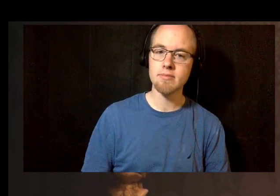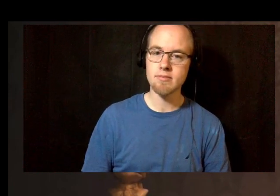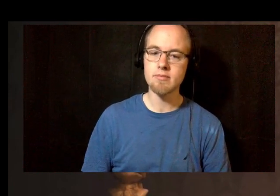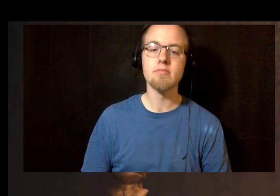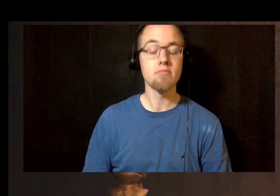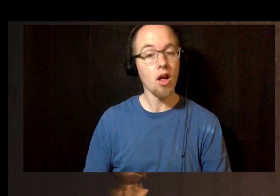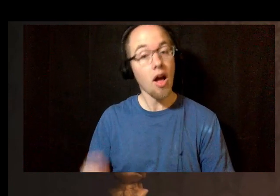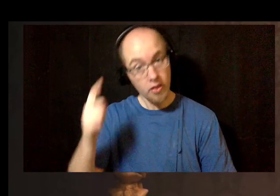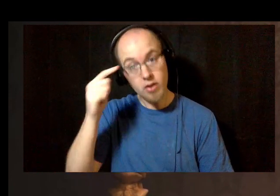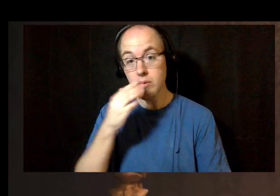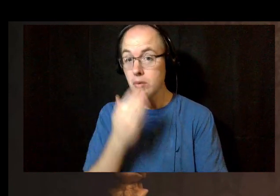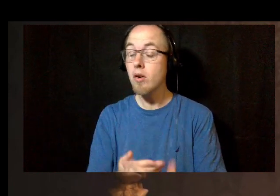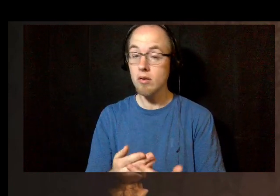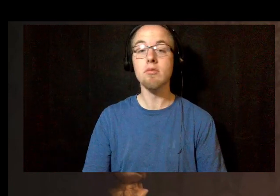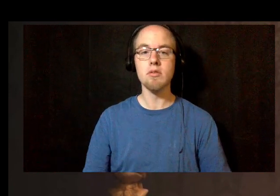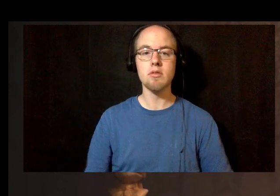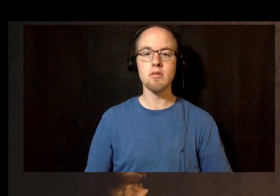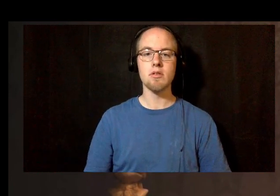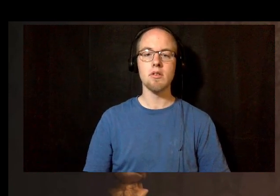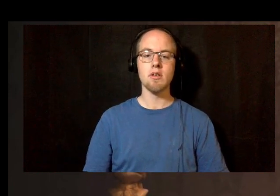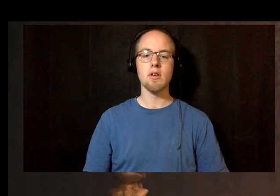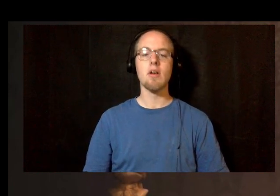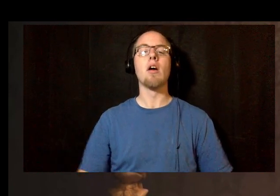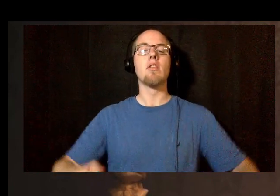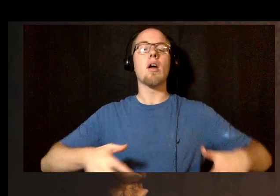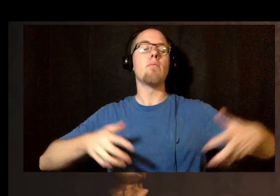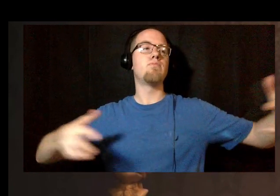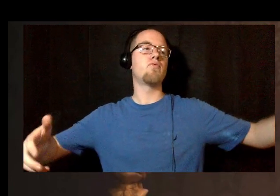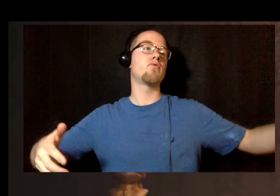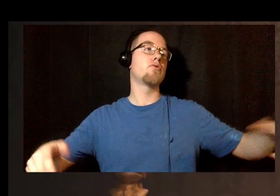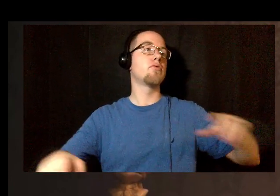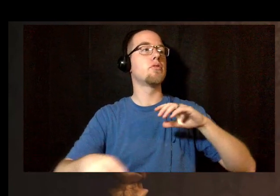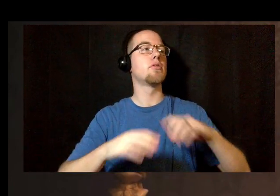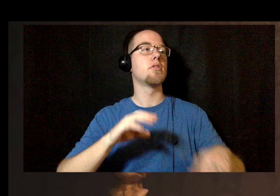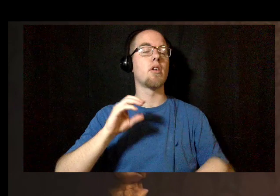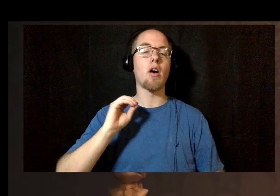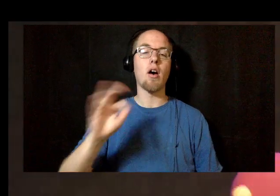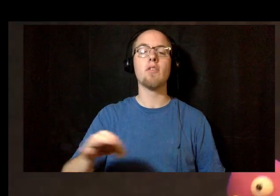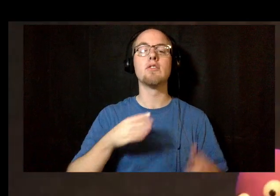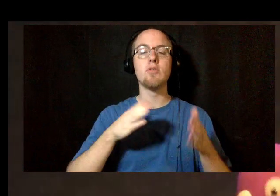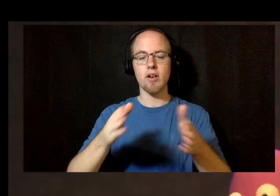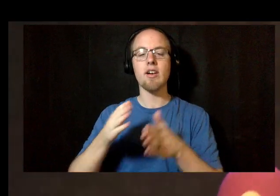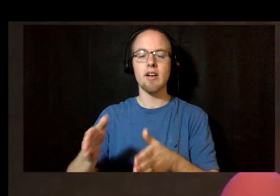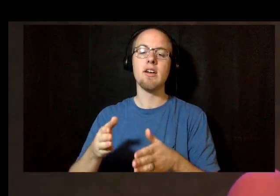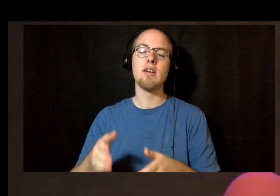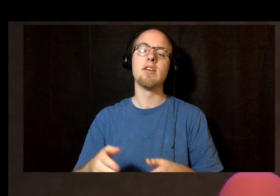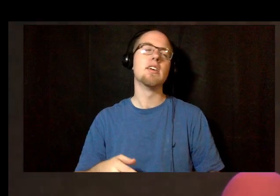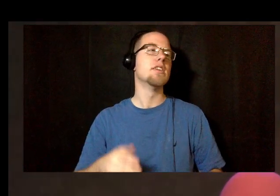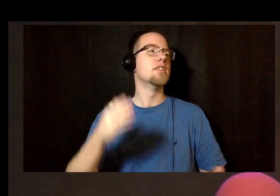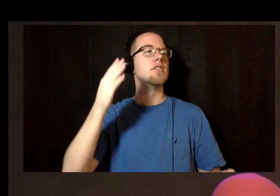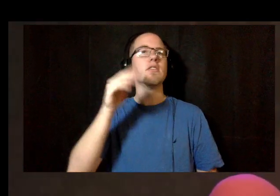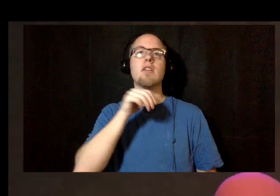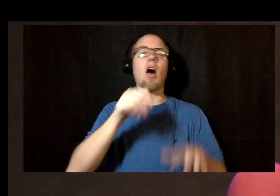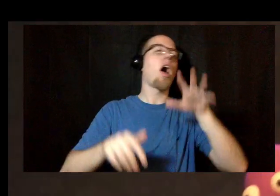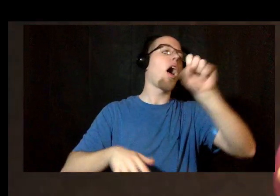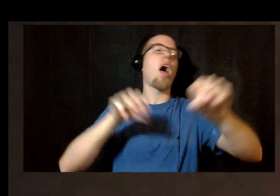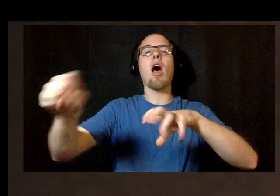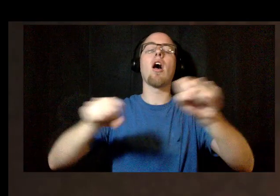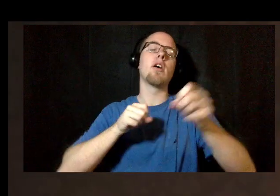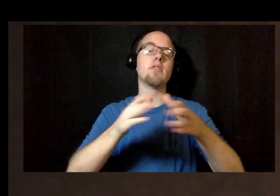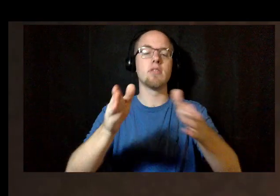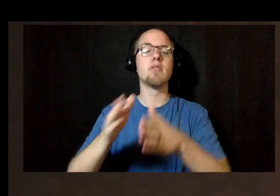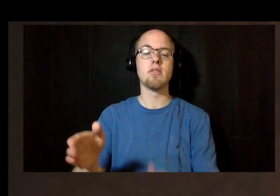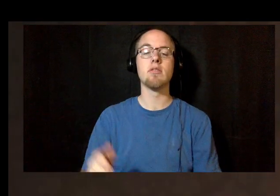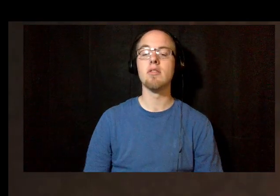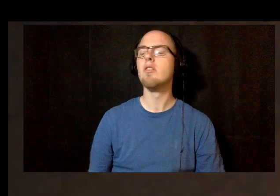I think it's a good thing. Keep the fatties off the streets. Stop them hogging up the footpaths. They want to eat shit,